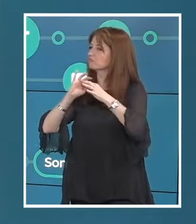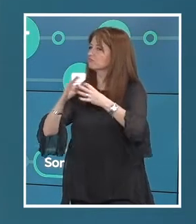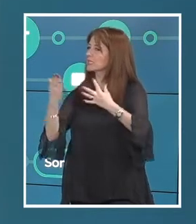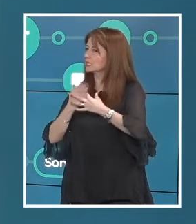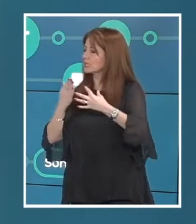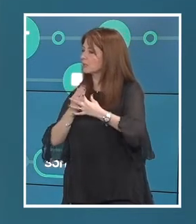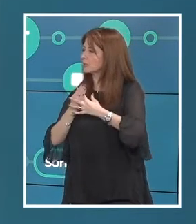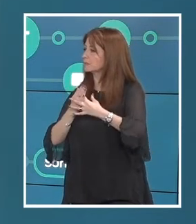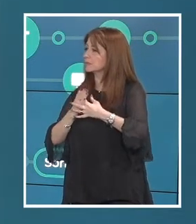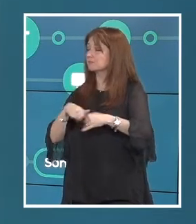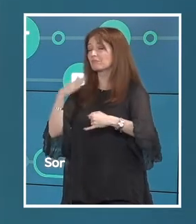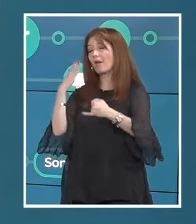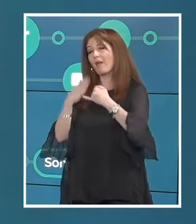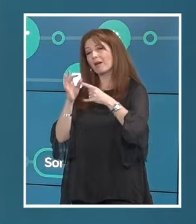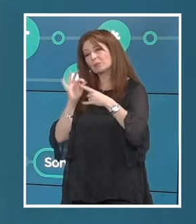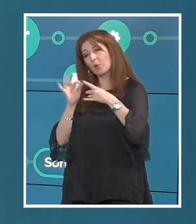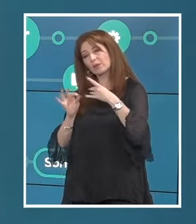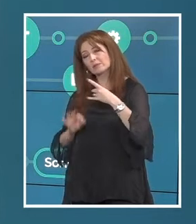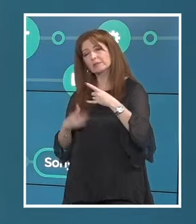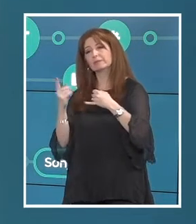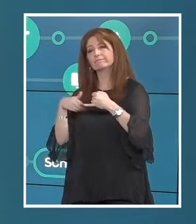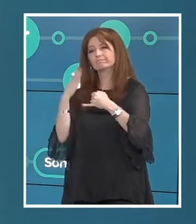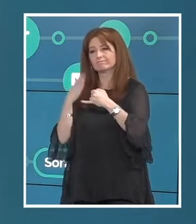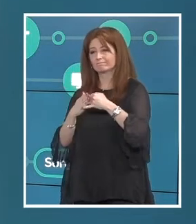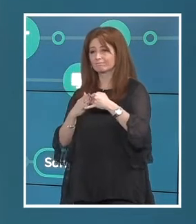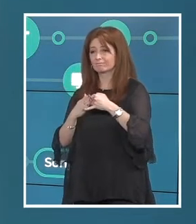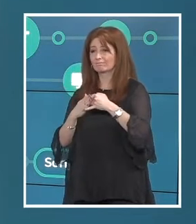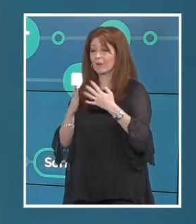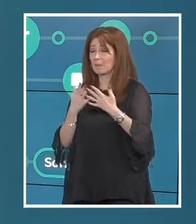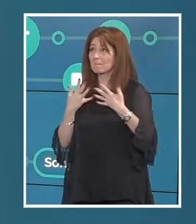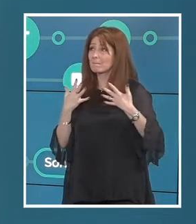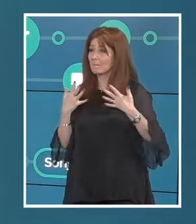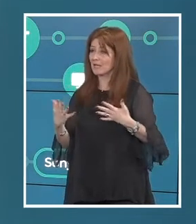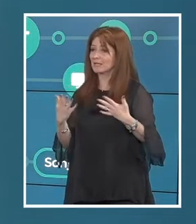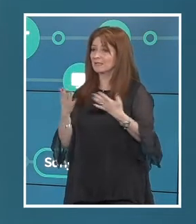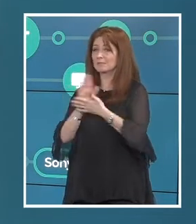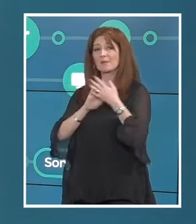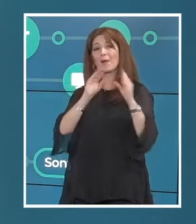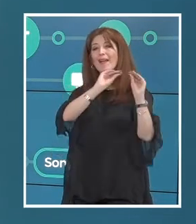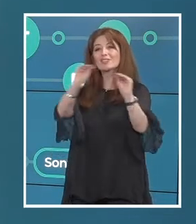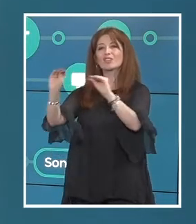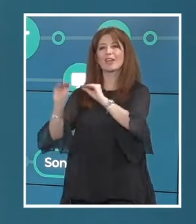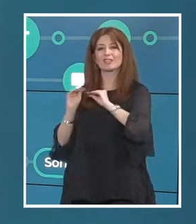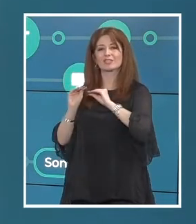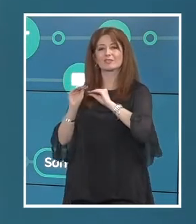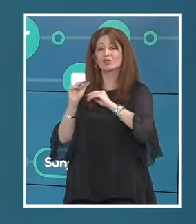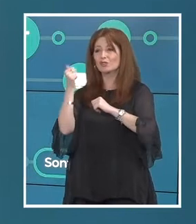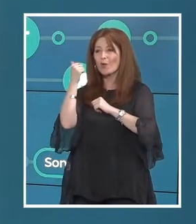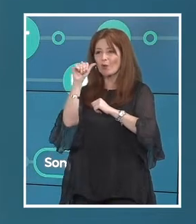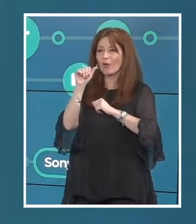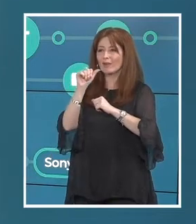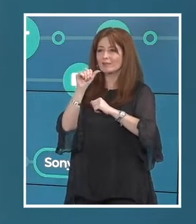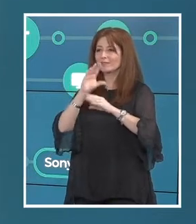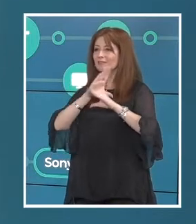my fifth and final point, and one of the biggest points, I think, which is educating people. So it's sharing knowledge, it's sharing